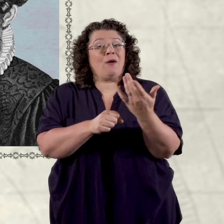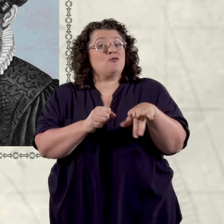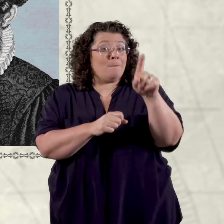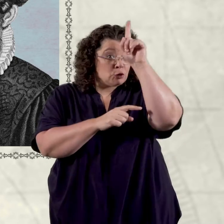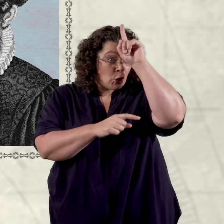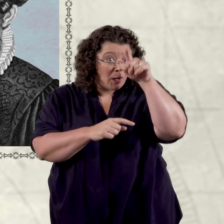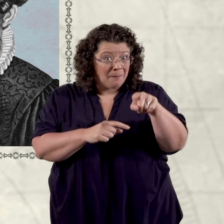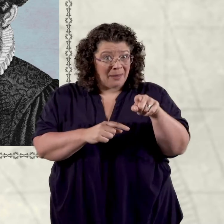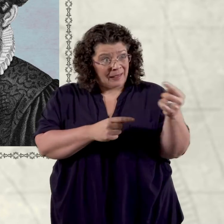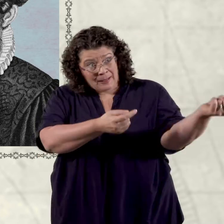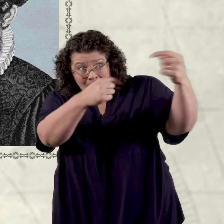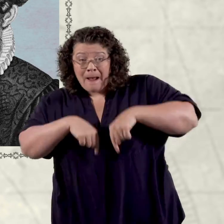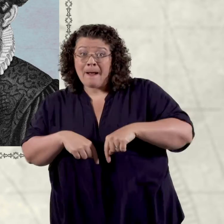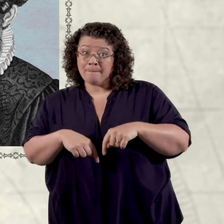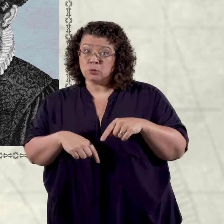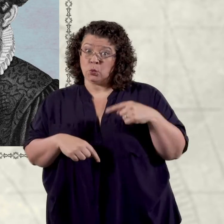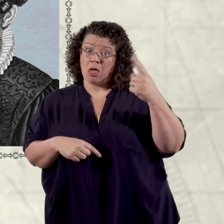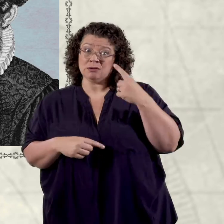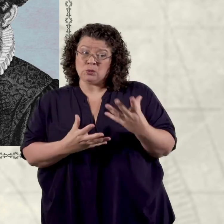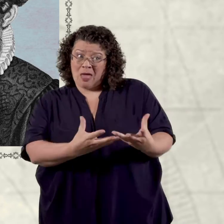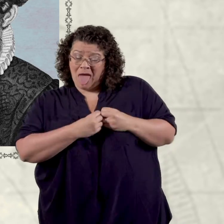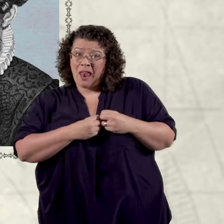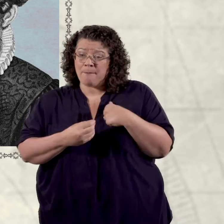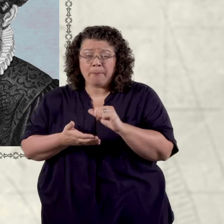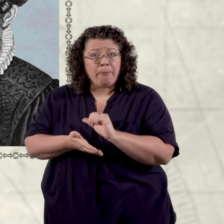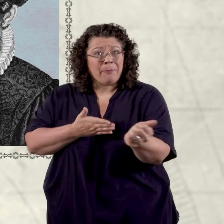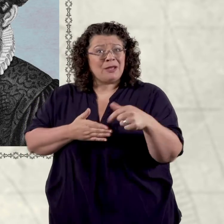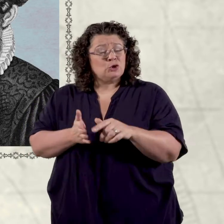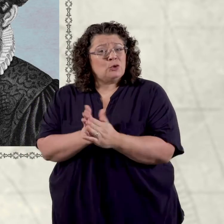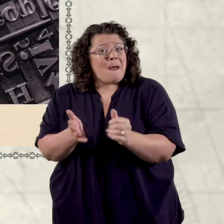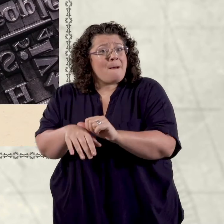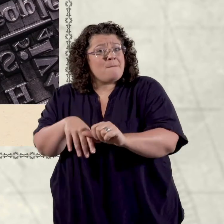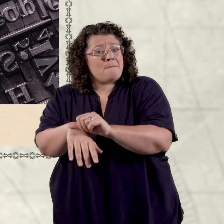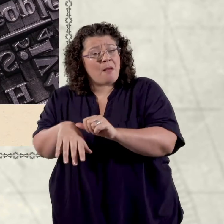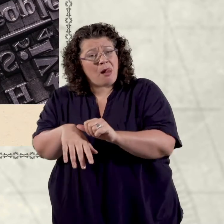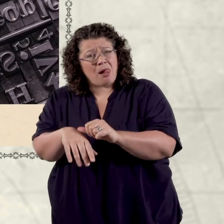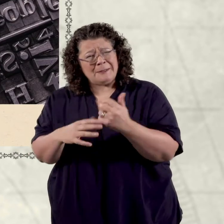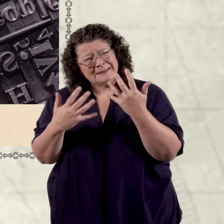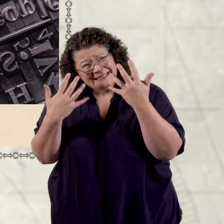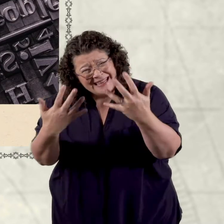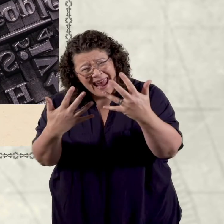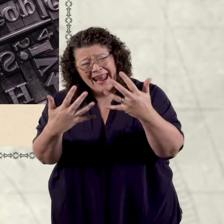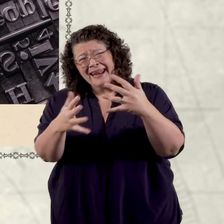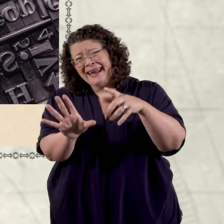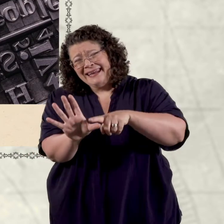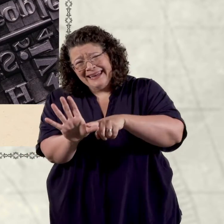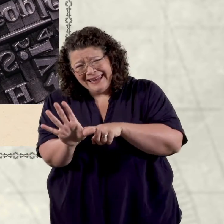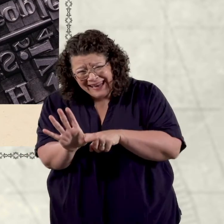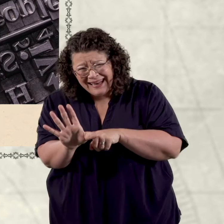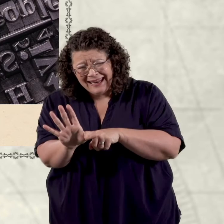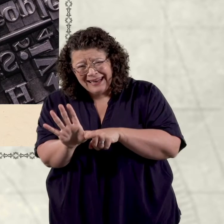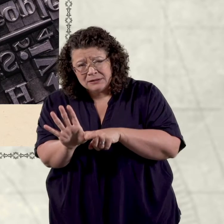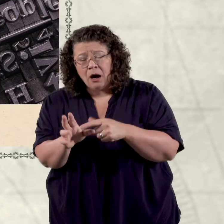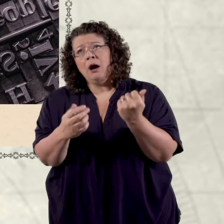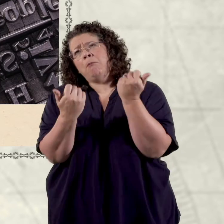to London to help me to publish the Bible. 10 years. I was eventually